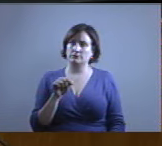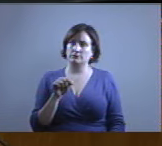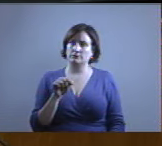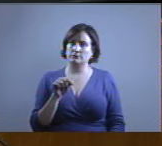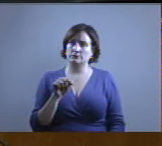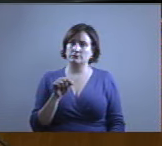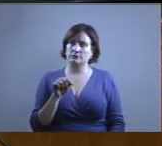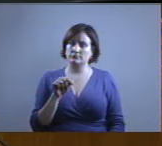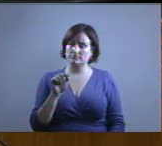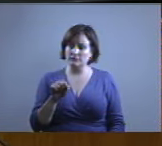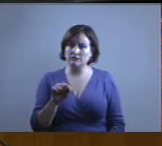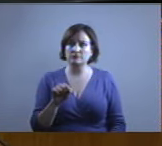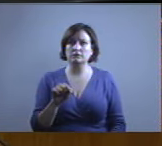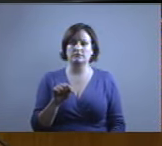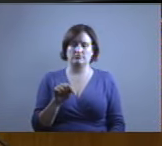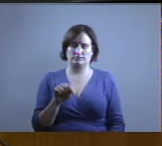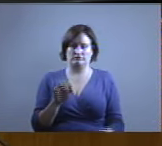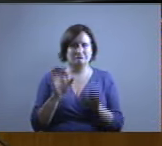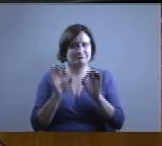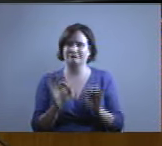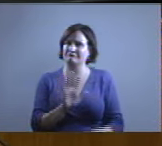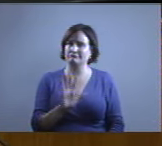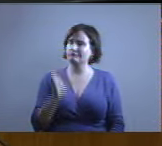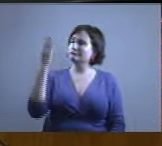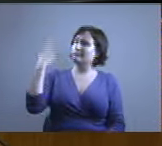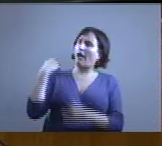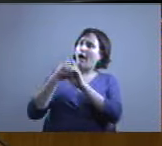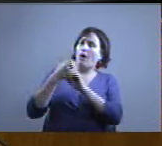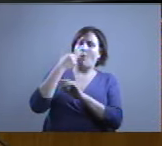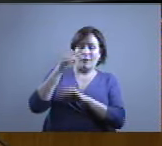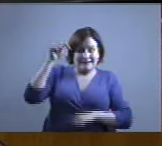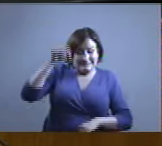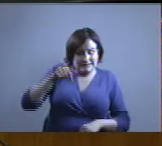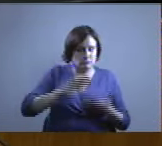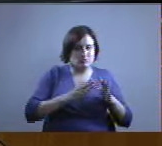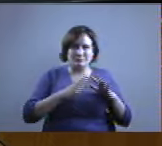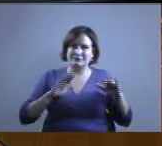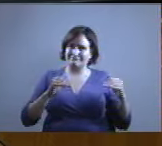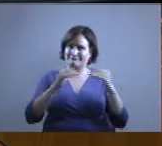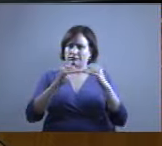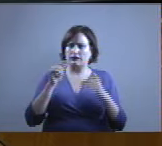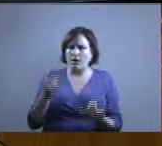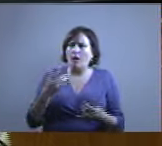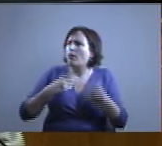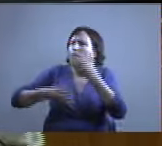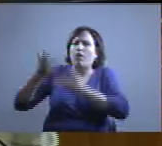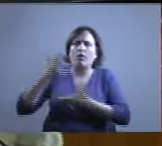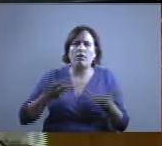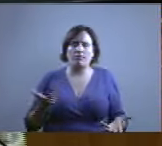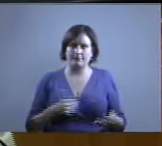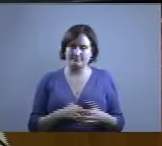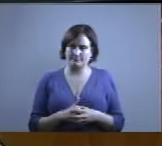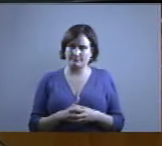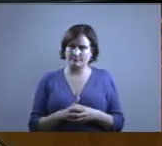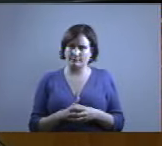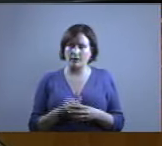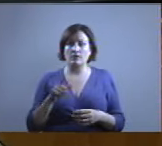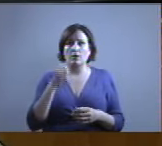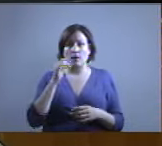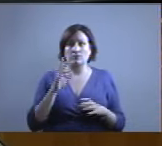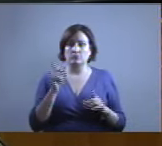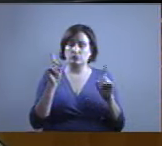people fought for in this country. Yet there are still those who are calling for a sunset clause on